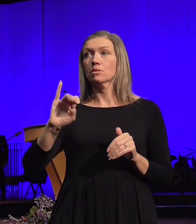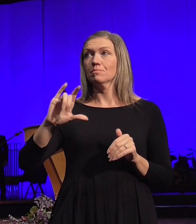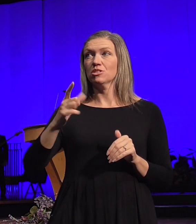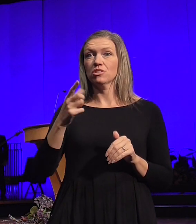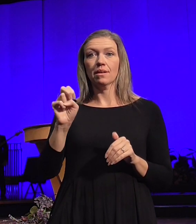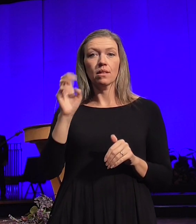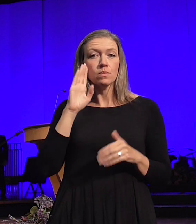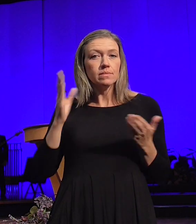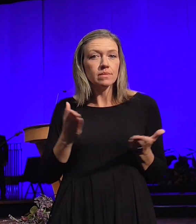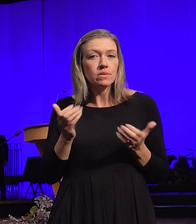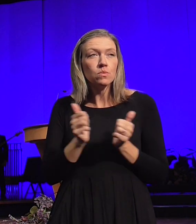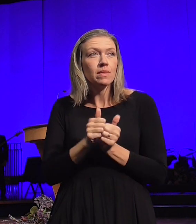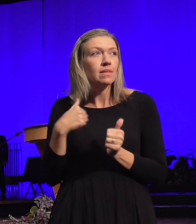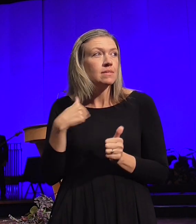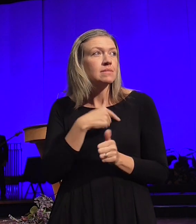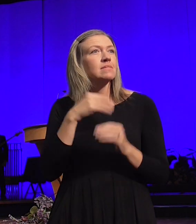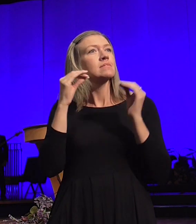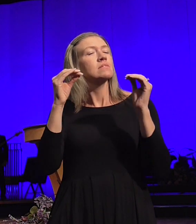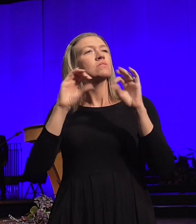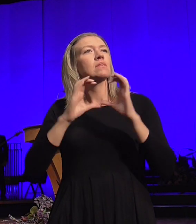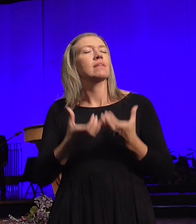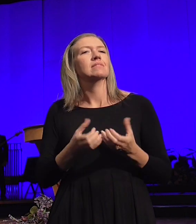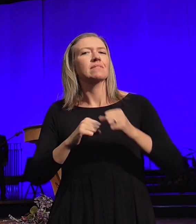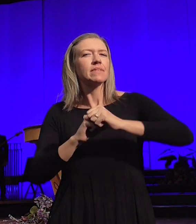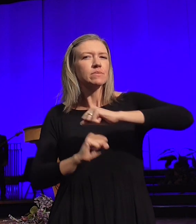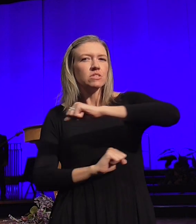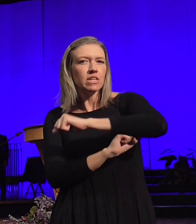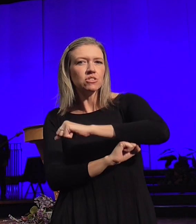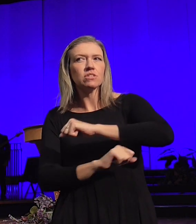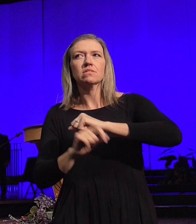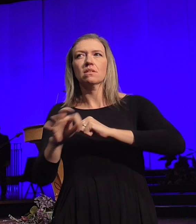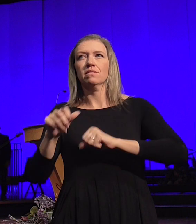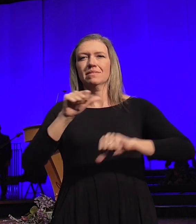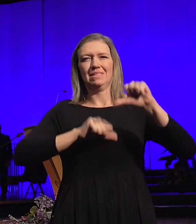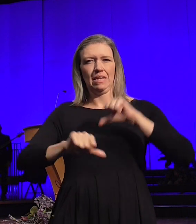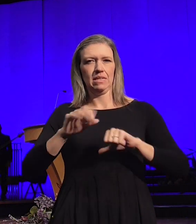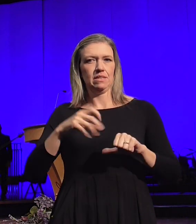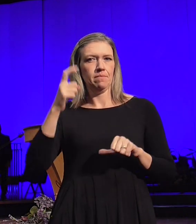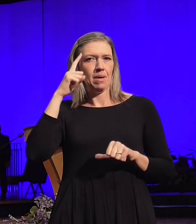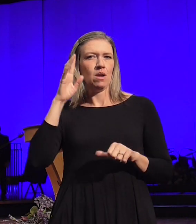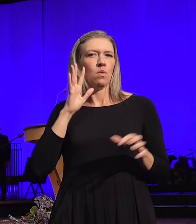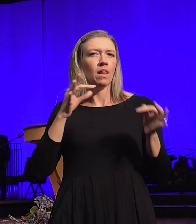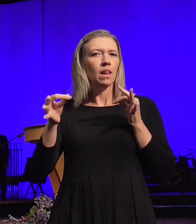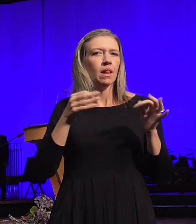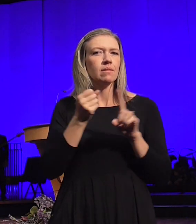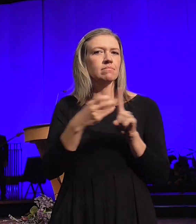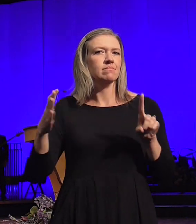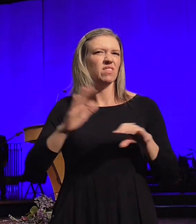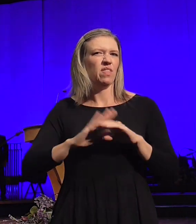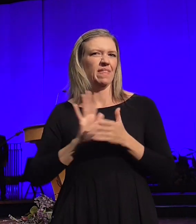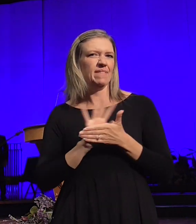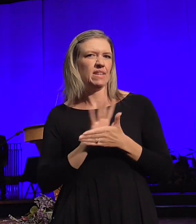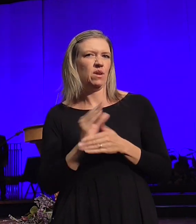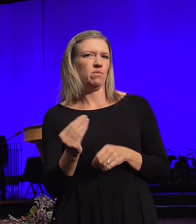us, teaching a class called Foundations of Science of Mind, and she's going to tell you a little bit about it over video.